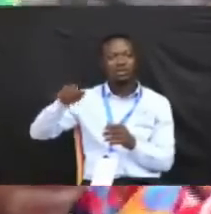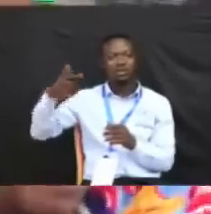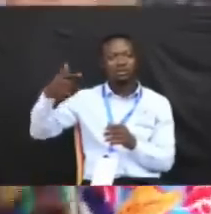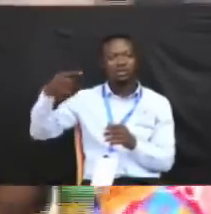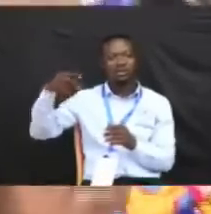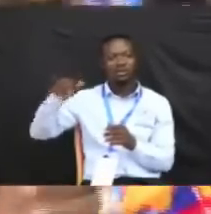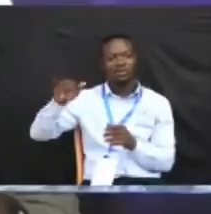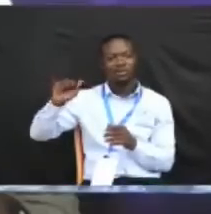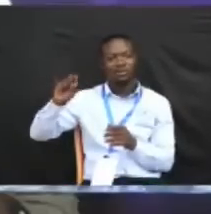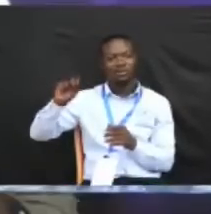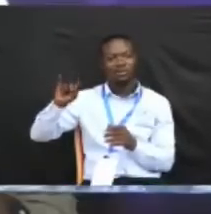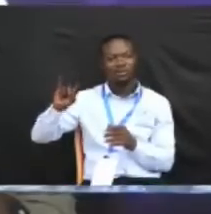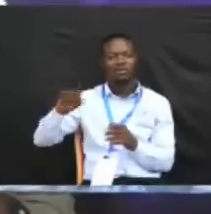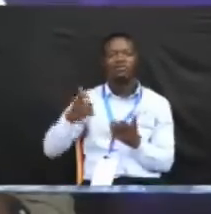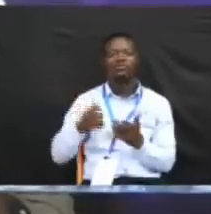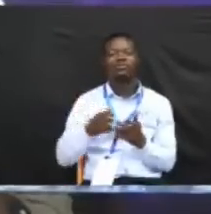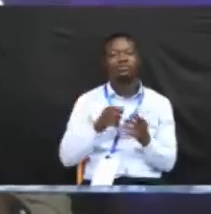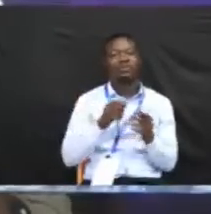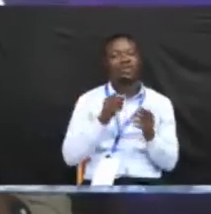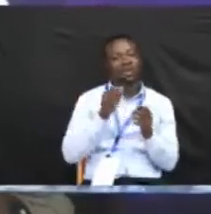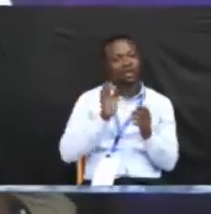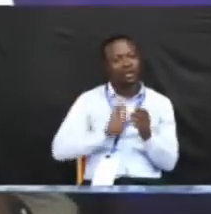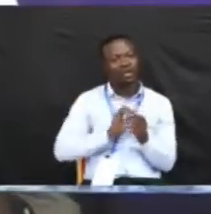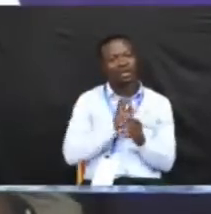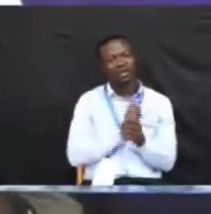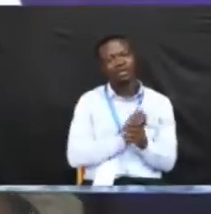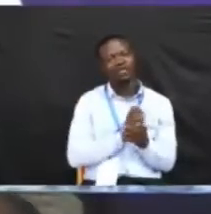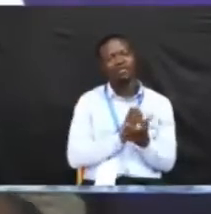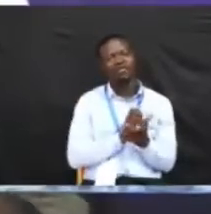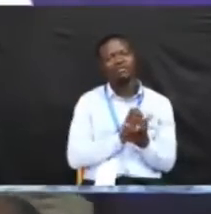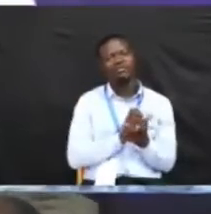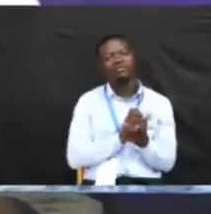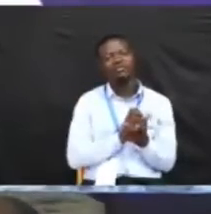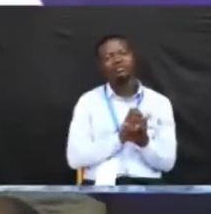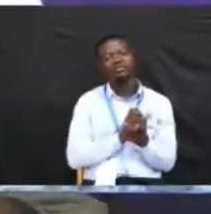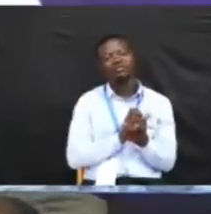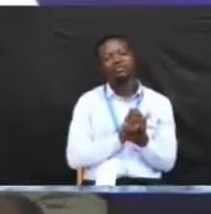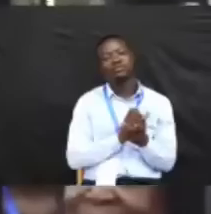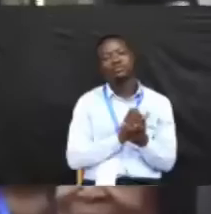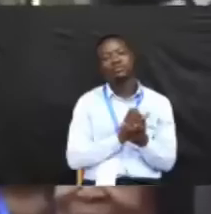Elder Steven CEO Nezo Group Taqua